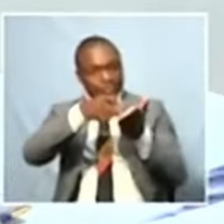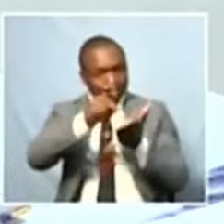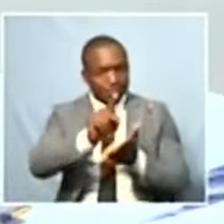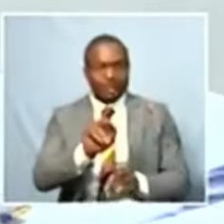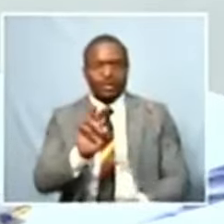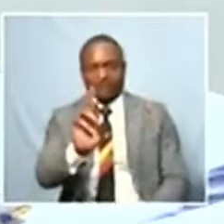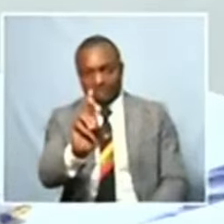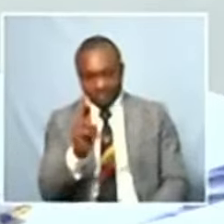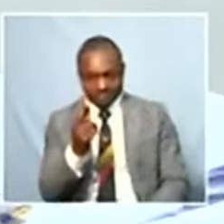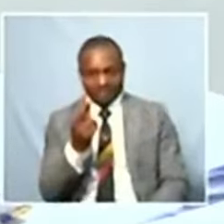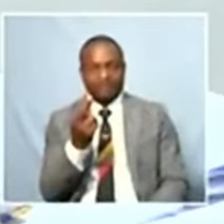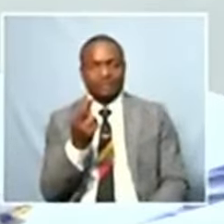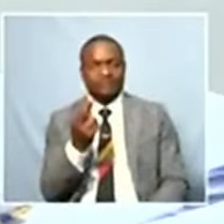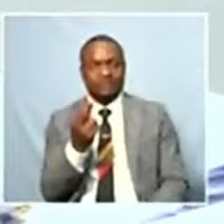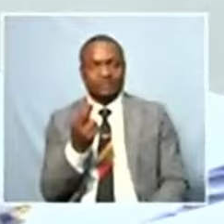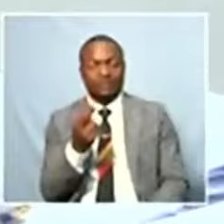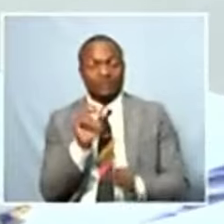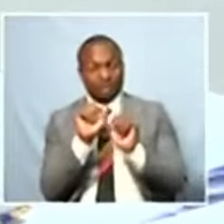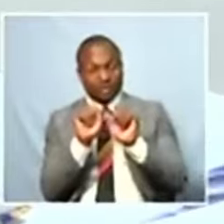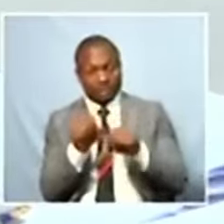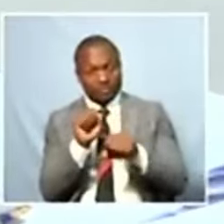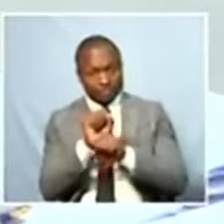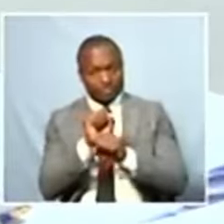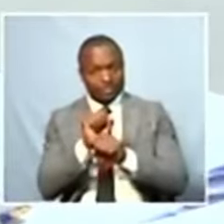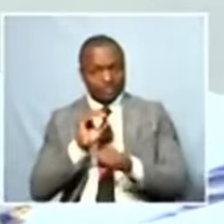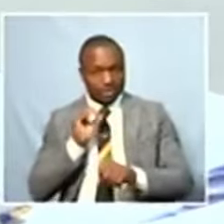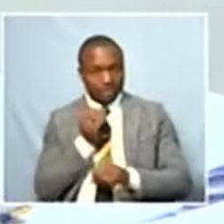so we can operate. In fact, our goal is to